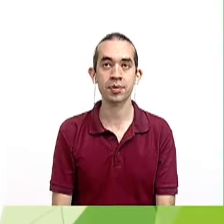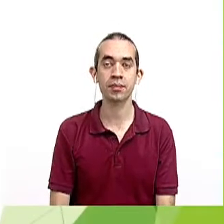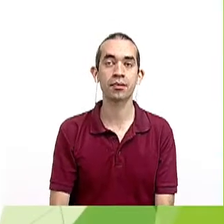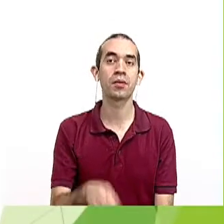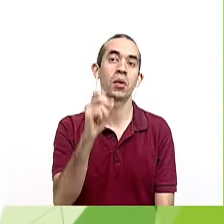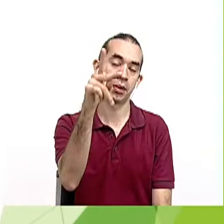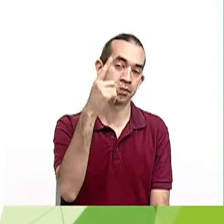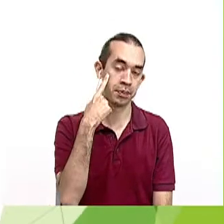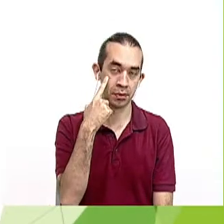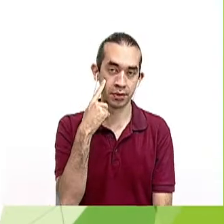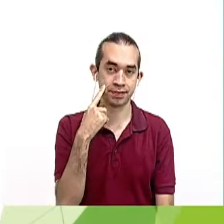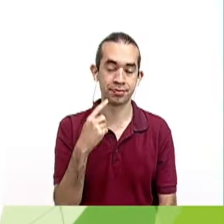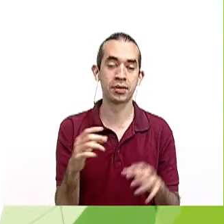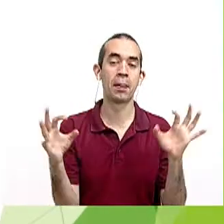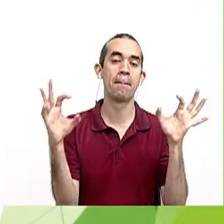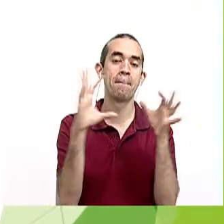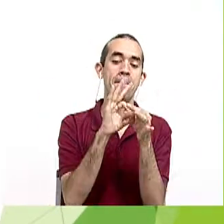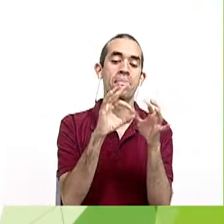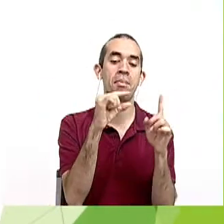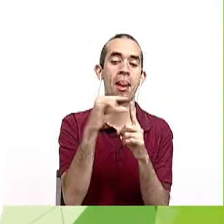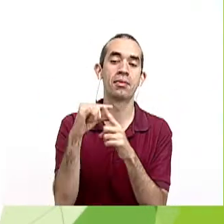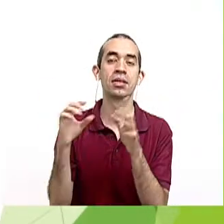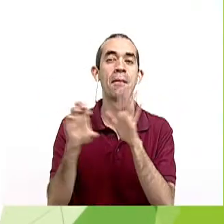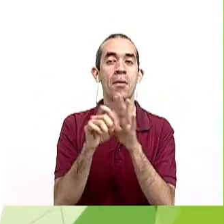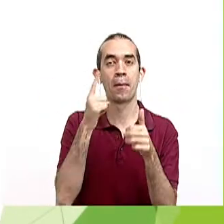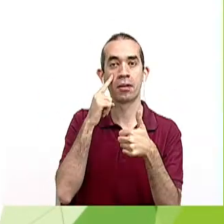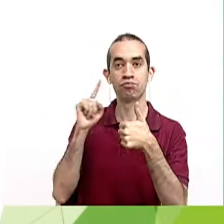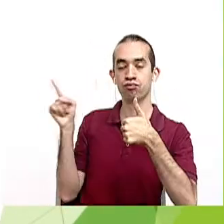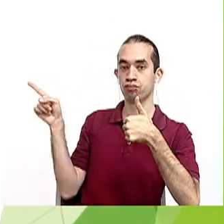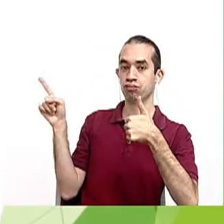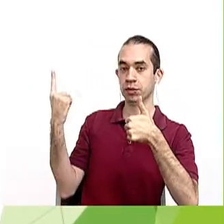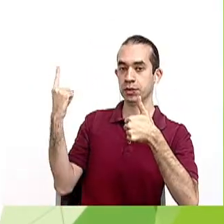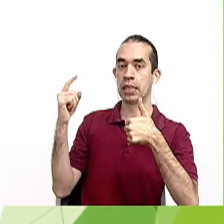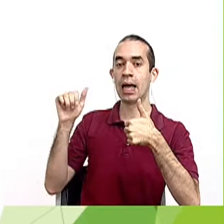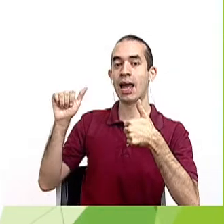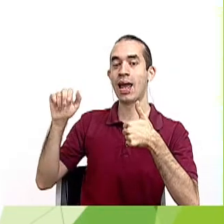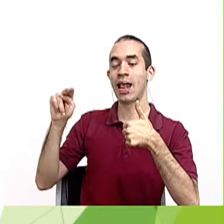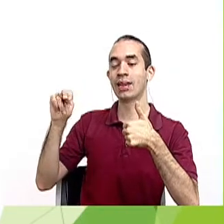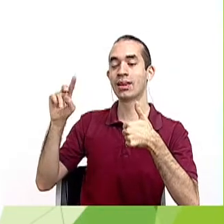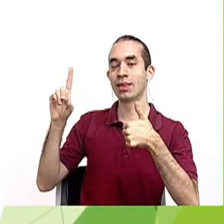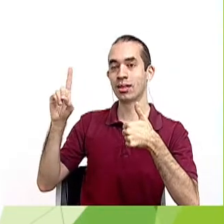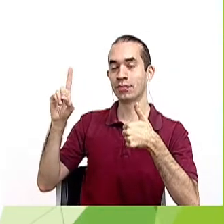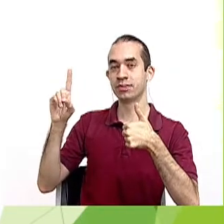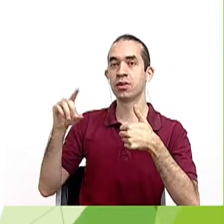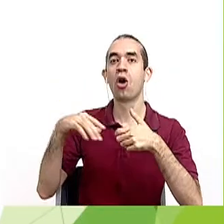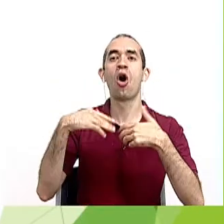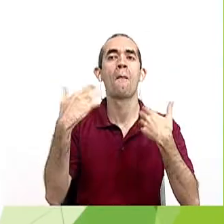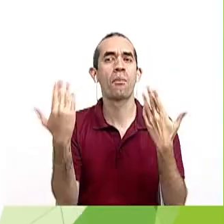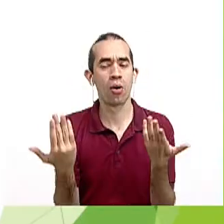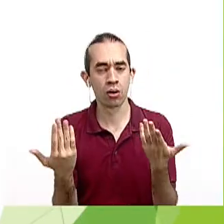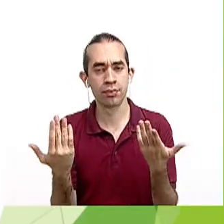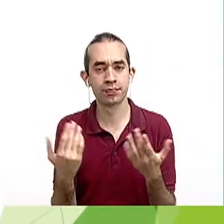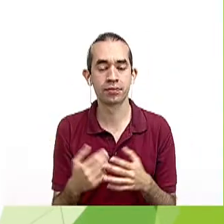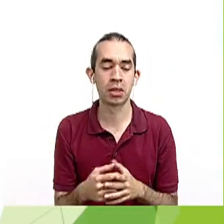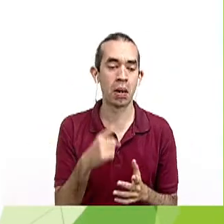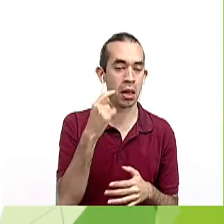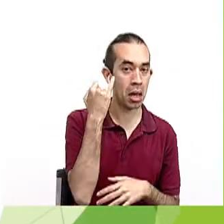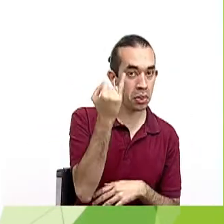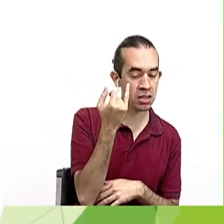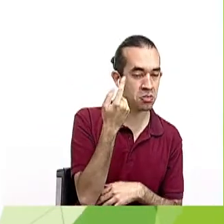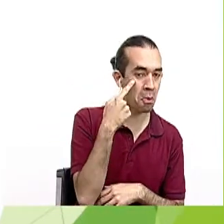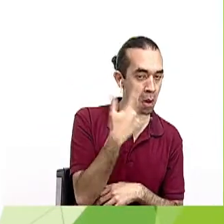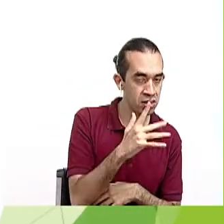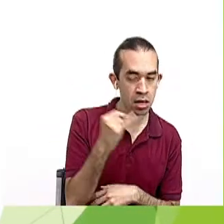Okay, we're going to use connecting words. For example, the word and, we use it to connect similar